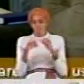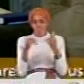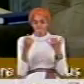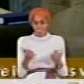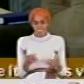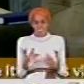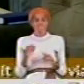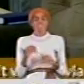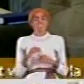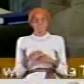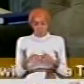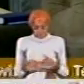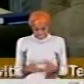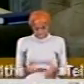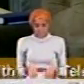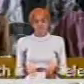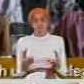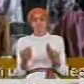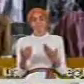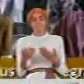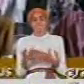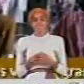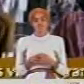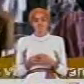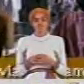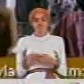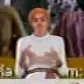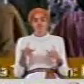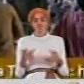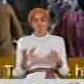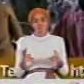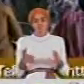rise. Let's go online.